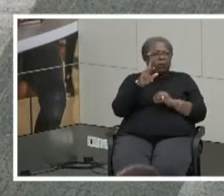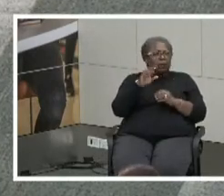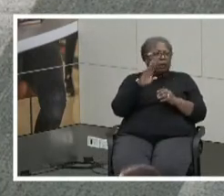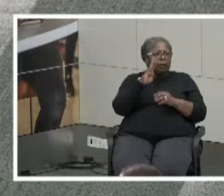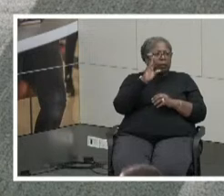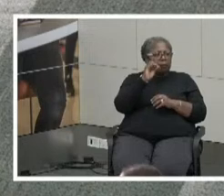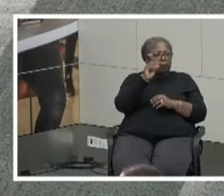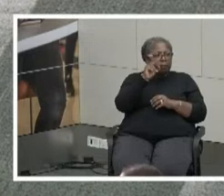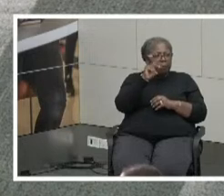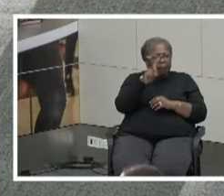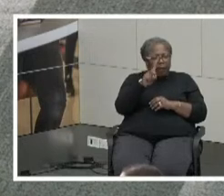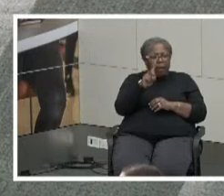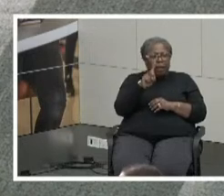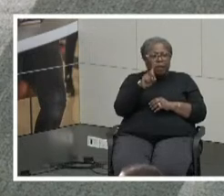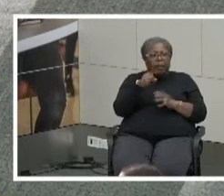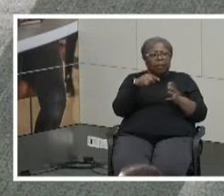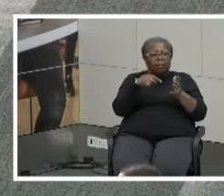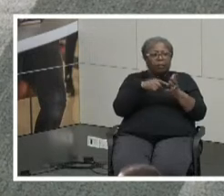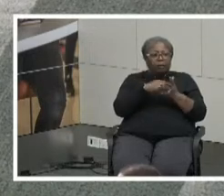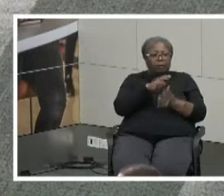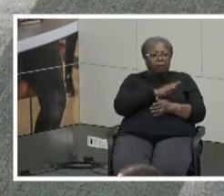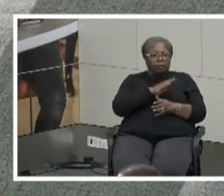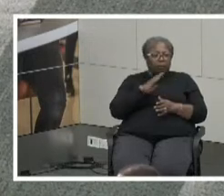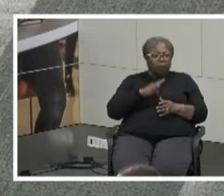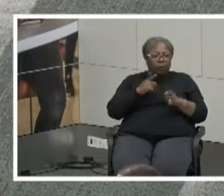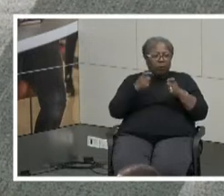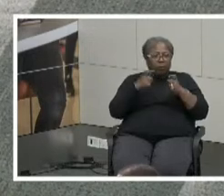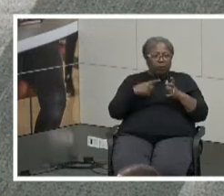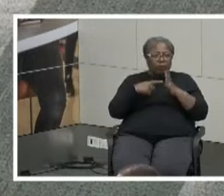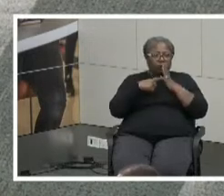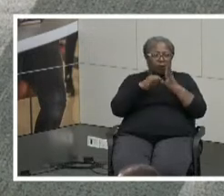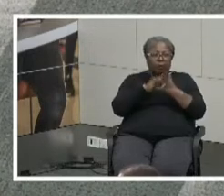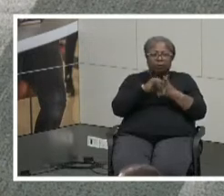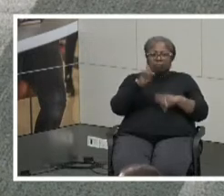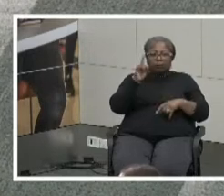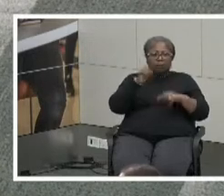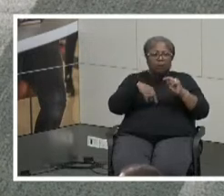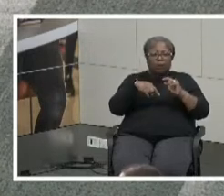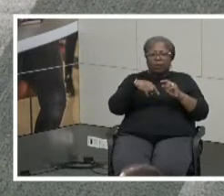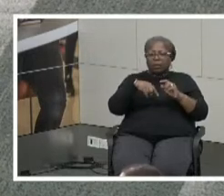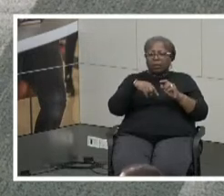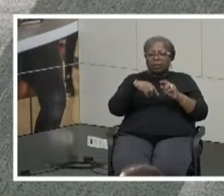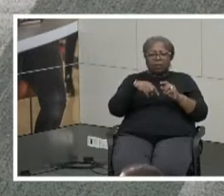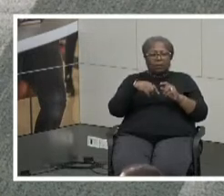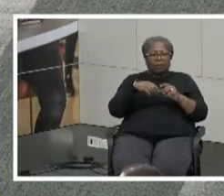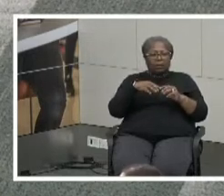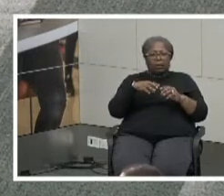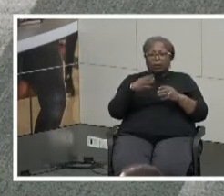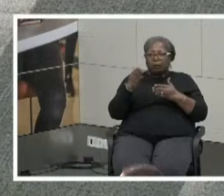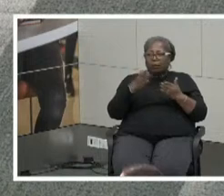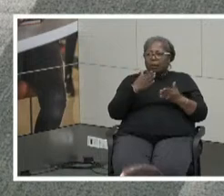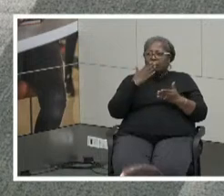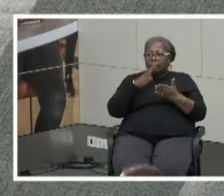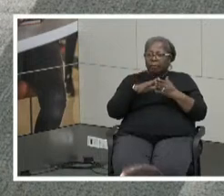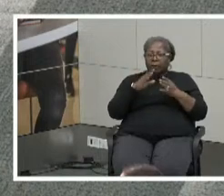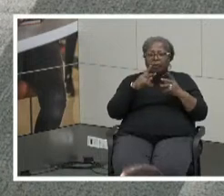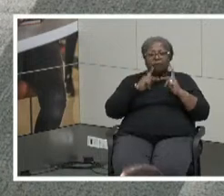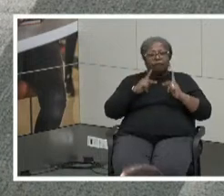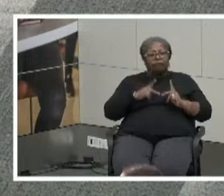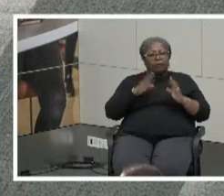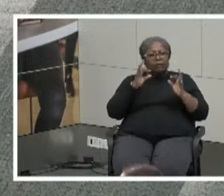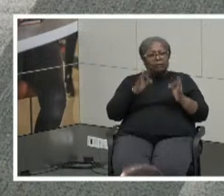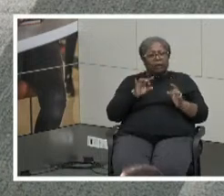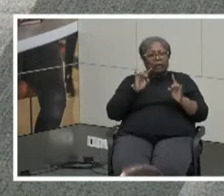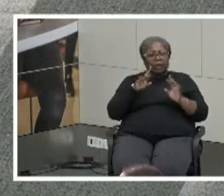of bonds this board of managers has shown that they cannot re reign in the bad fiscal decision decisions and